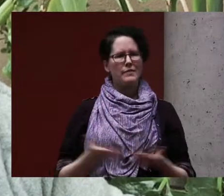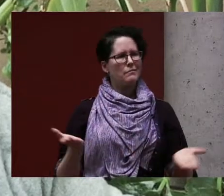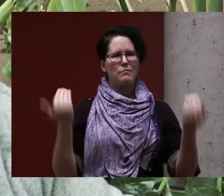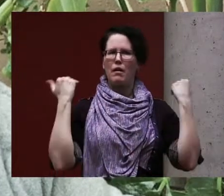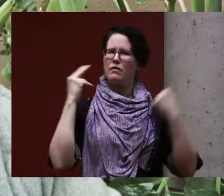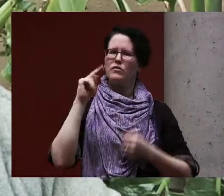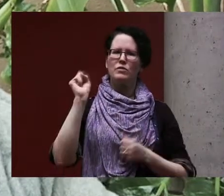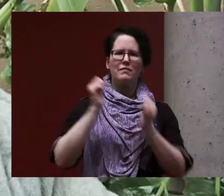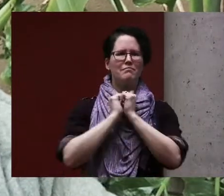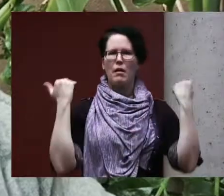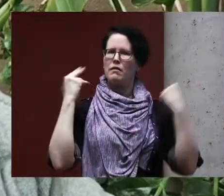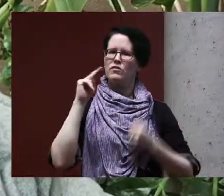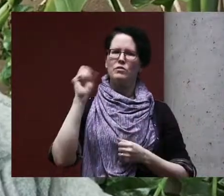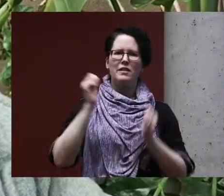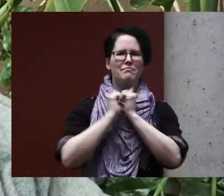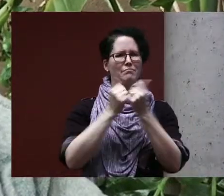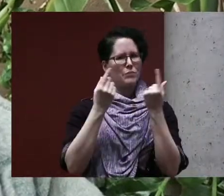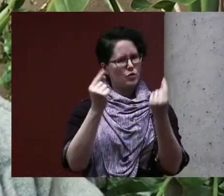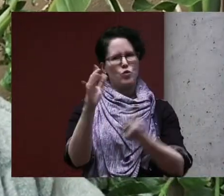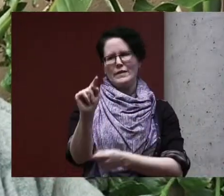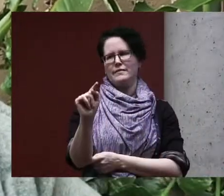Scotia, let's do it.